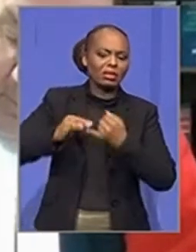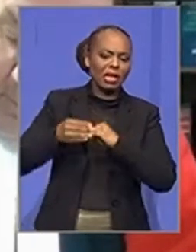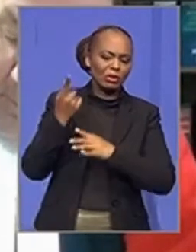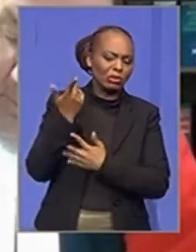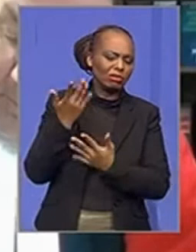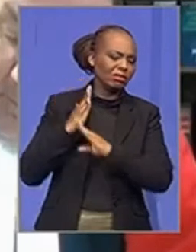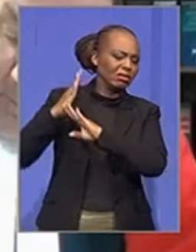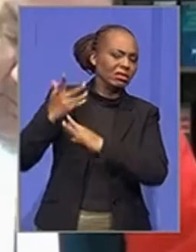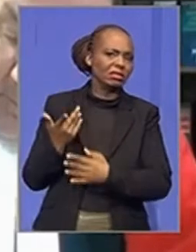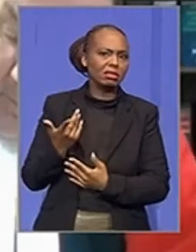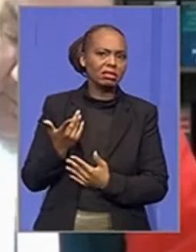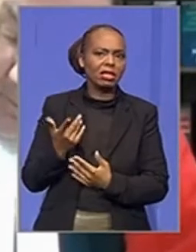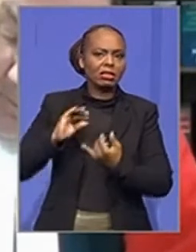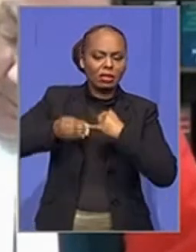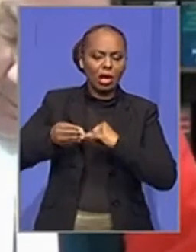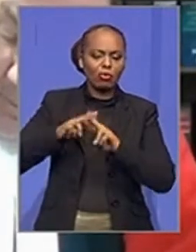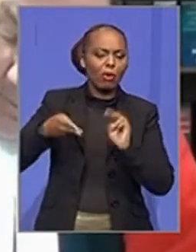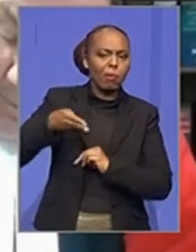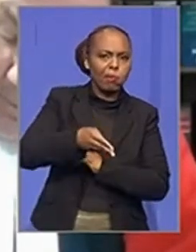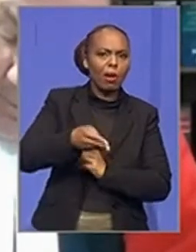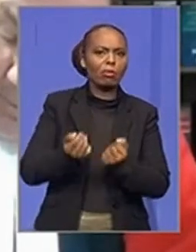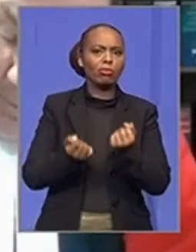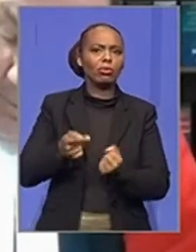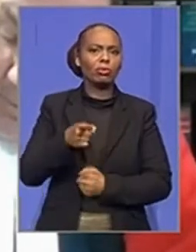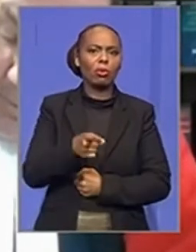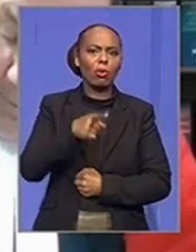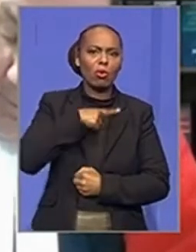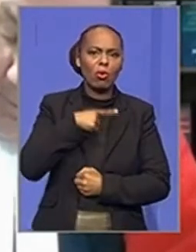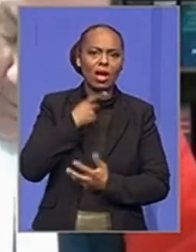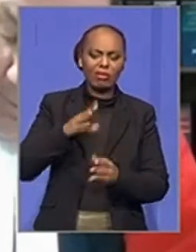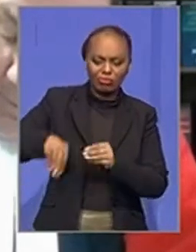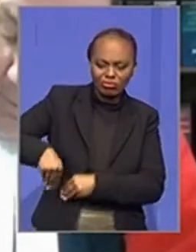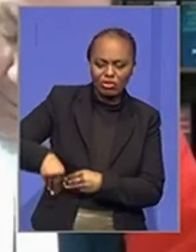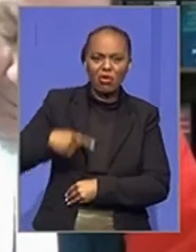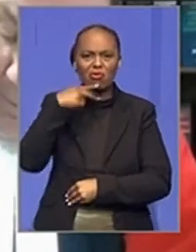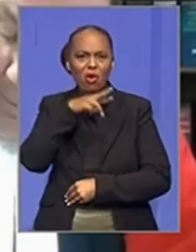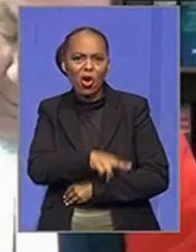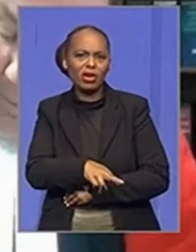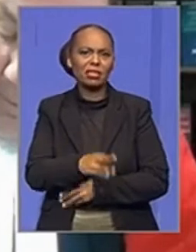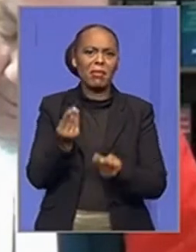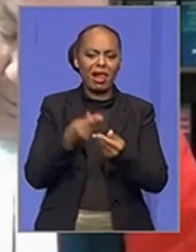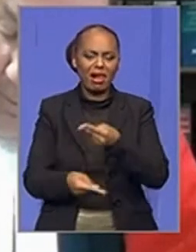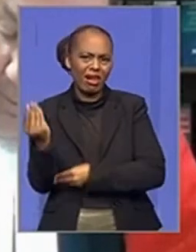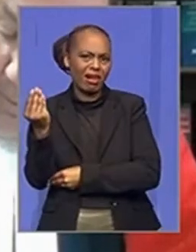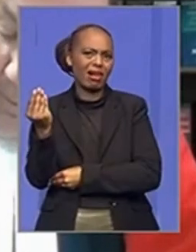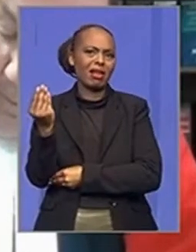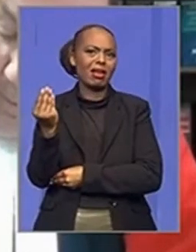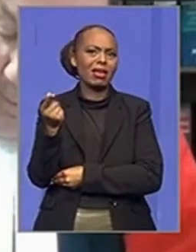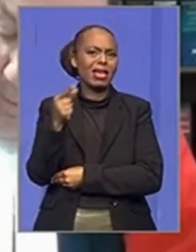avoid answering the charges of corruption, fraud, and money laundering made against him.